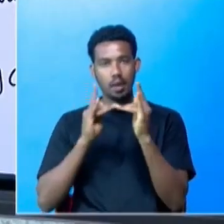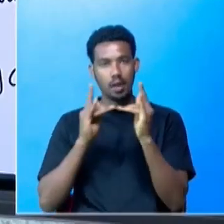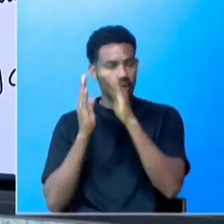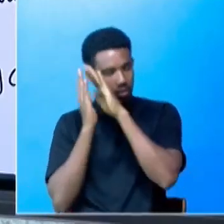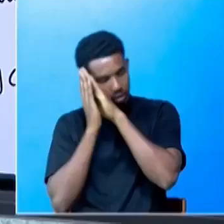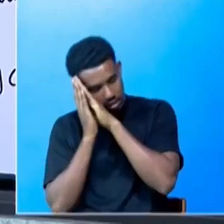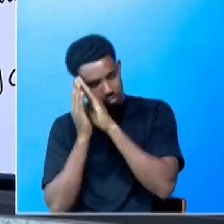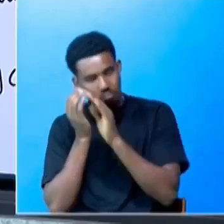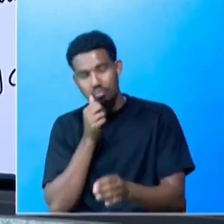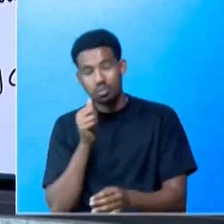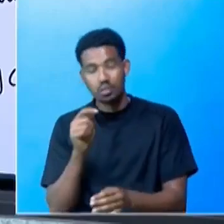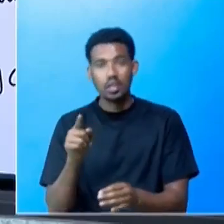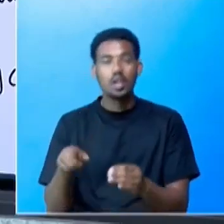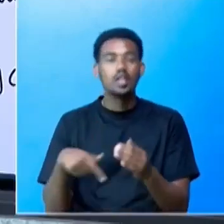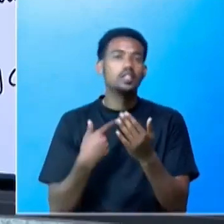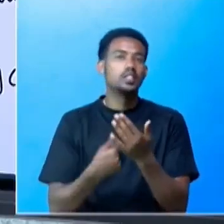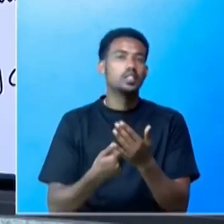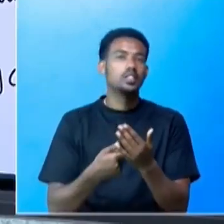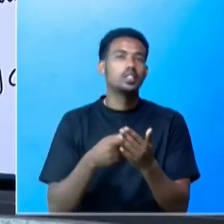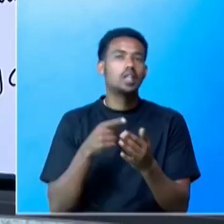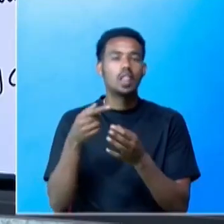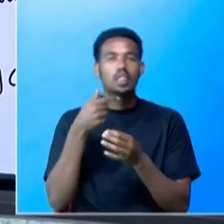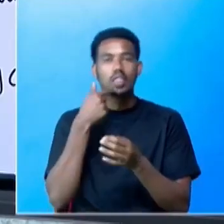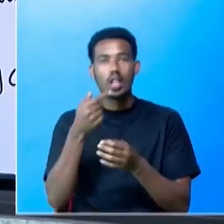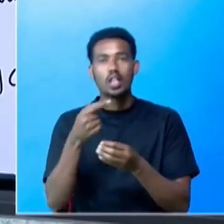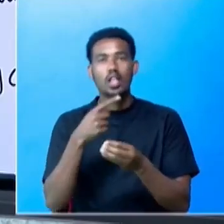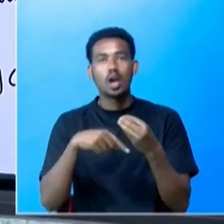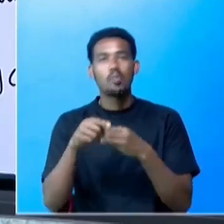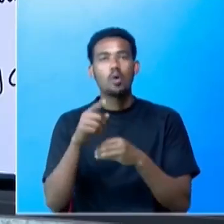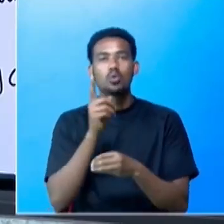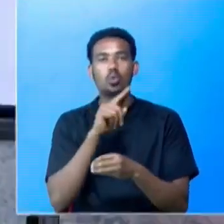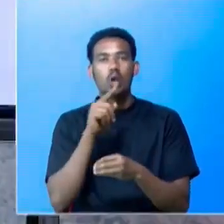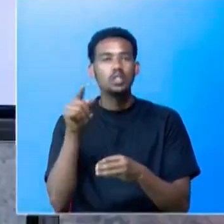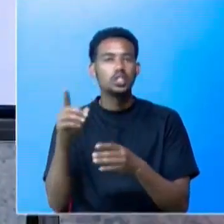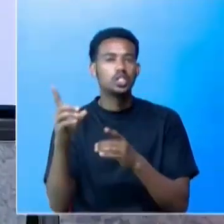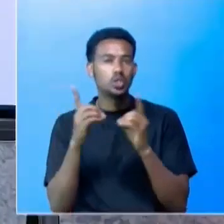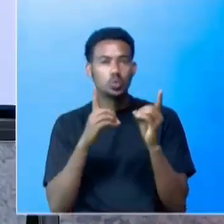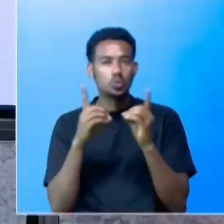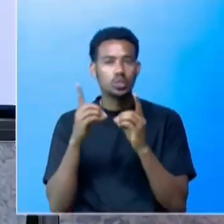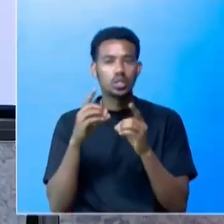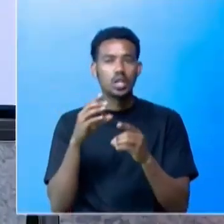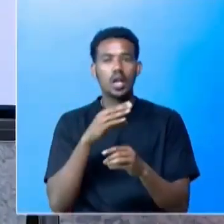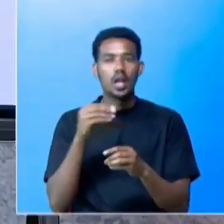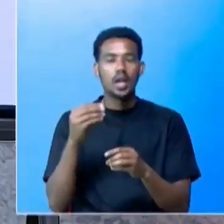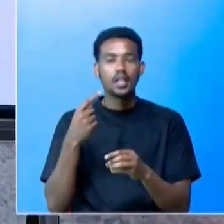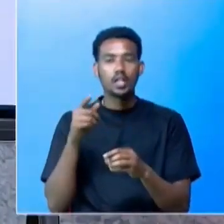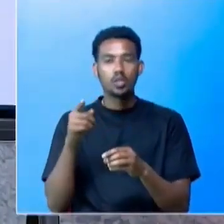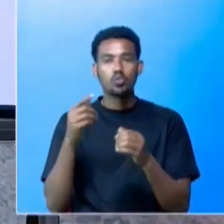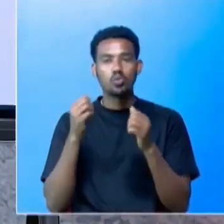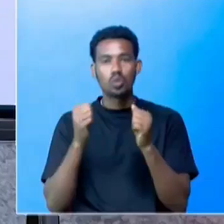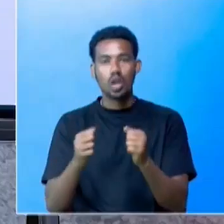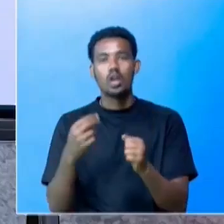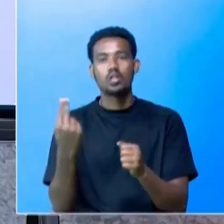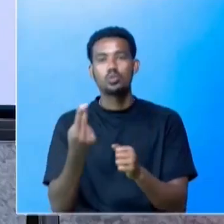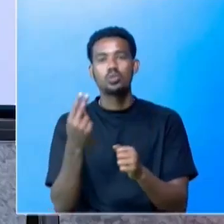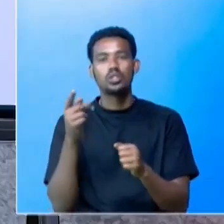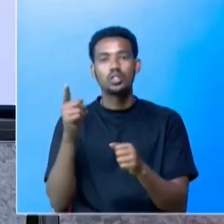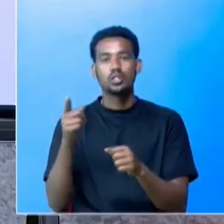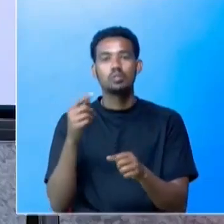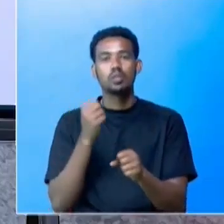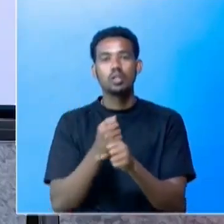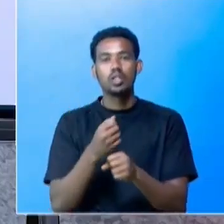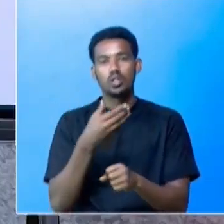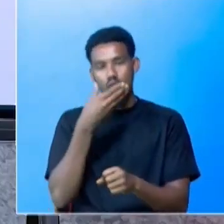bed. This also that telling you about what she's doing. And also you can use, she makes